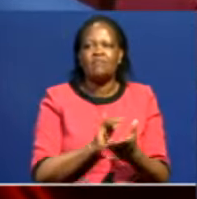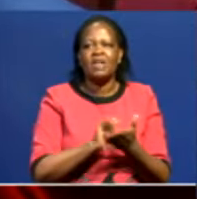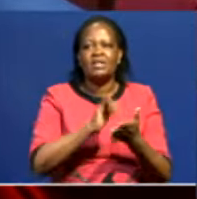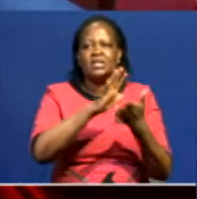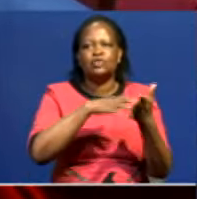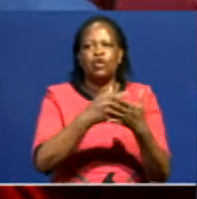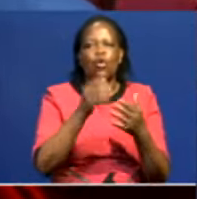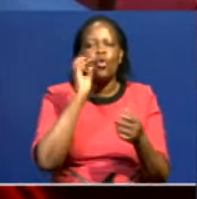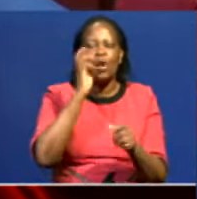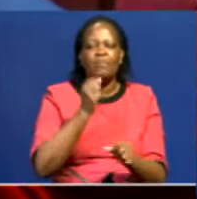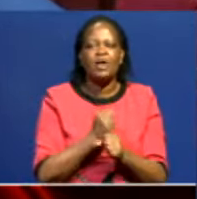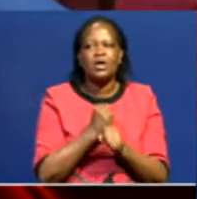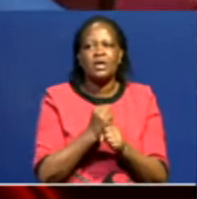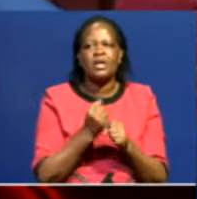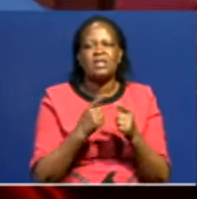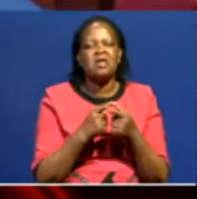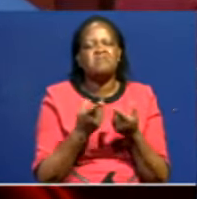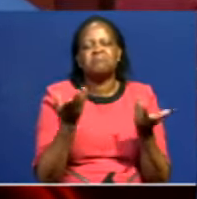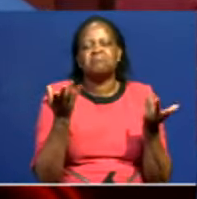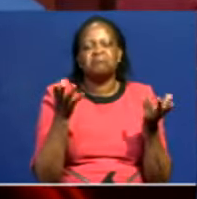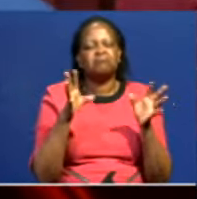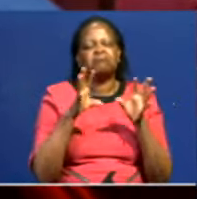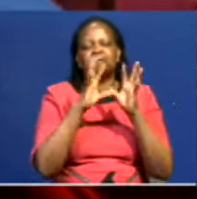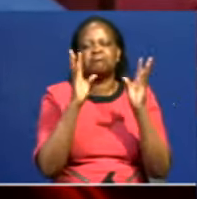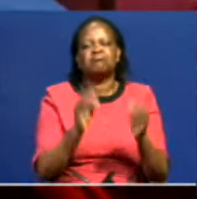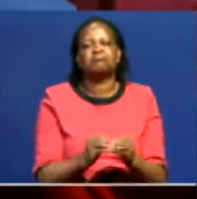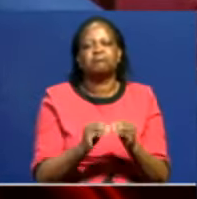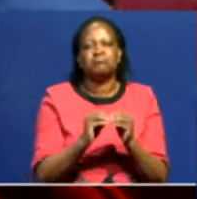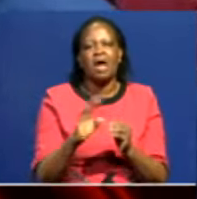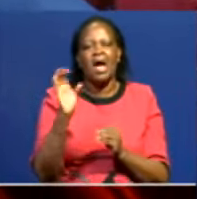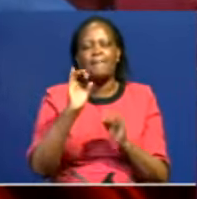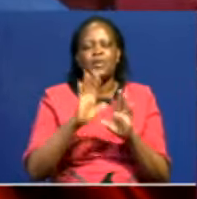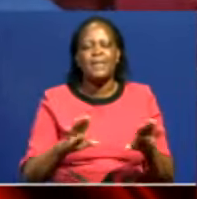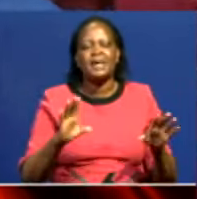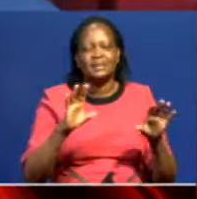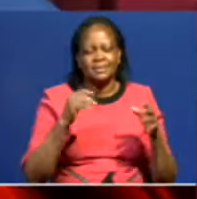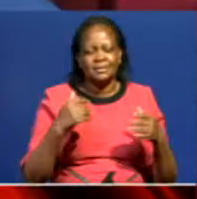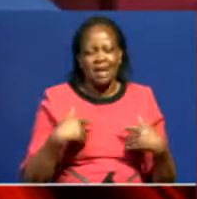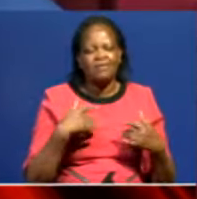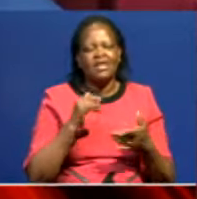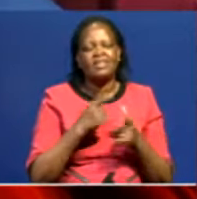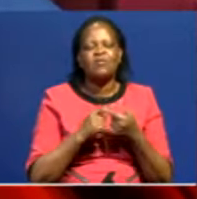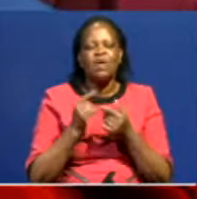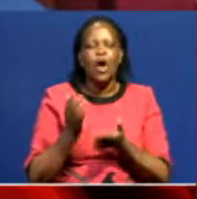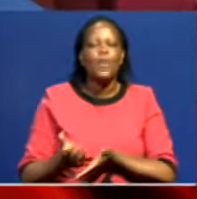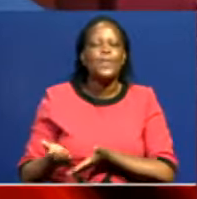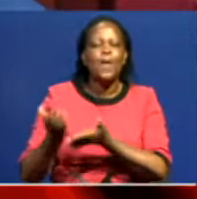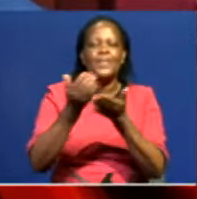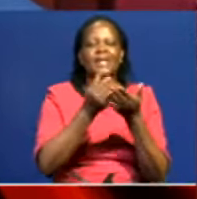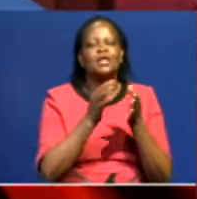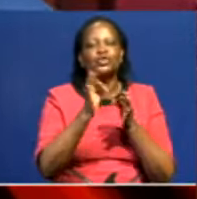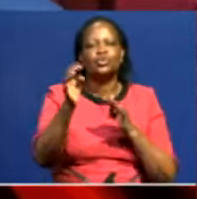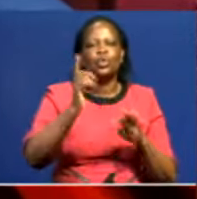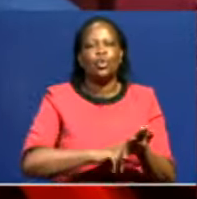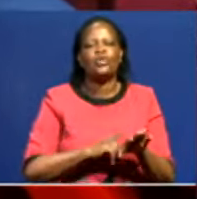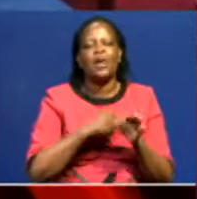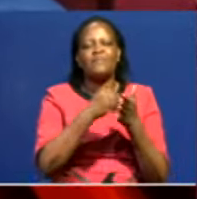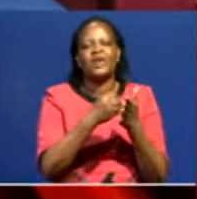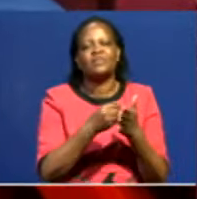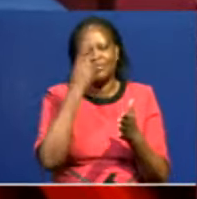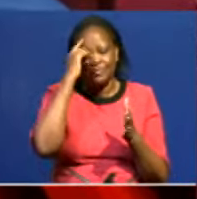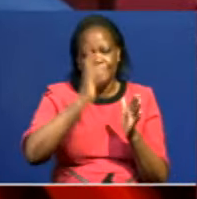able to do financing. In a nutshell, the capital markets exist so that we can be able to mobilize long-term financing